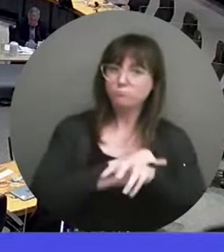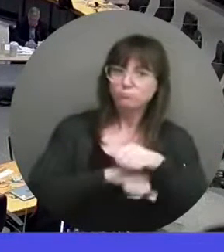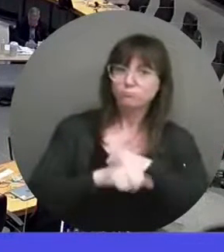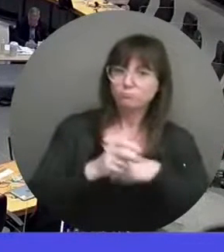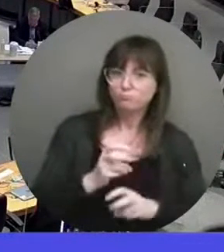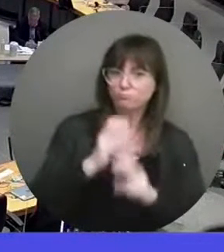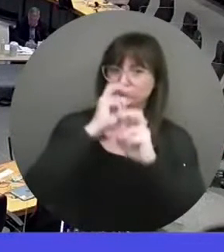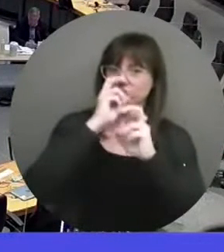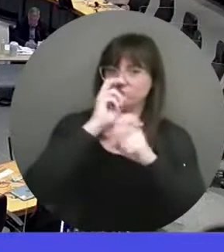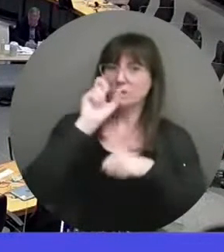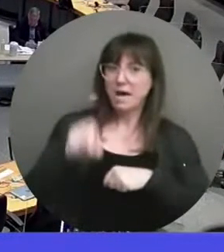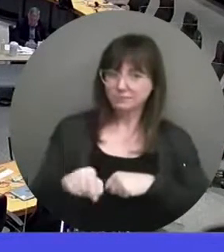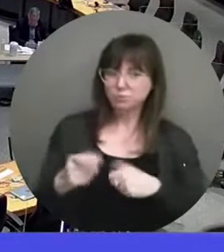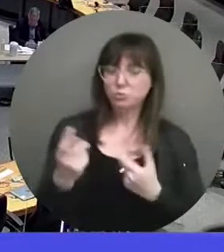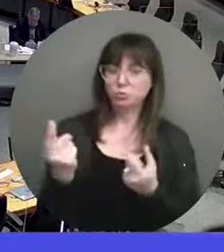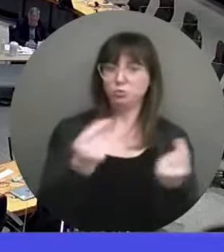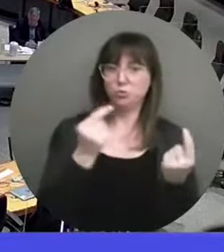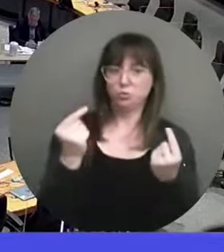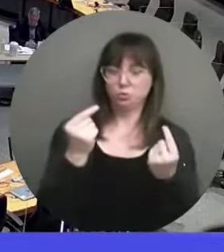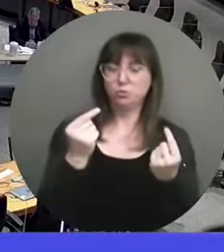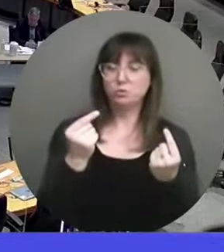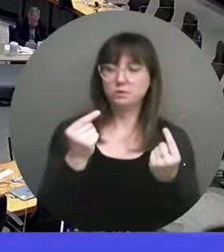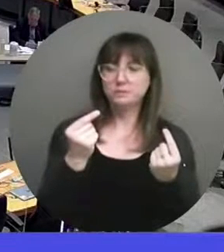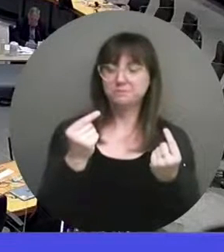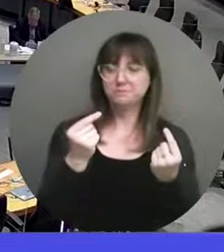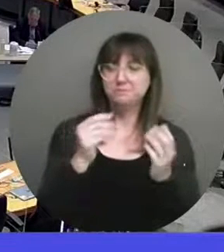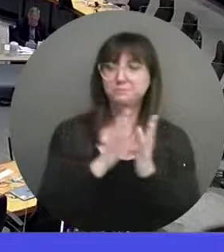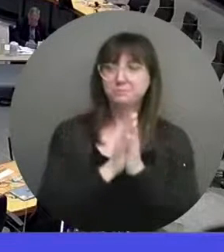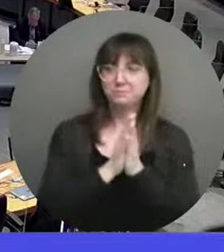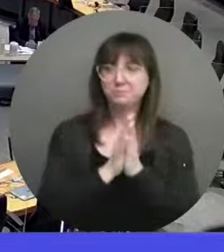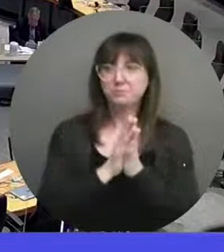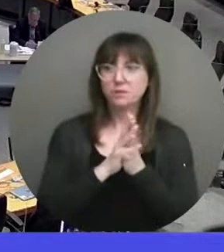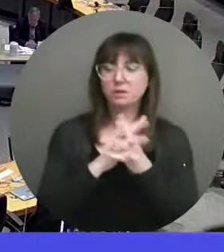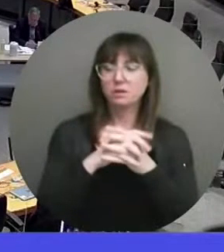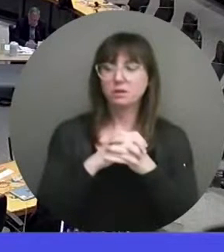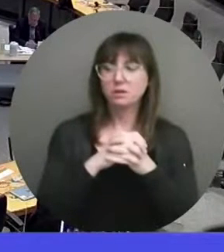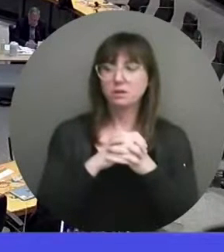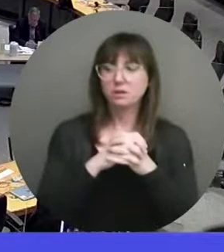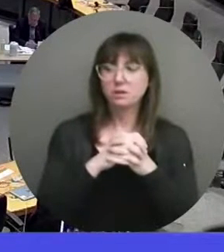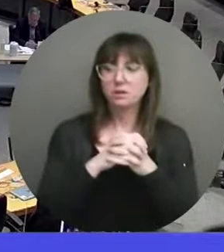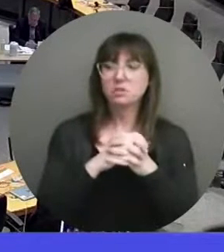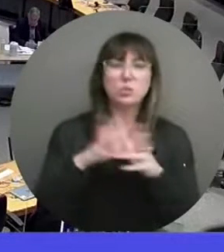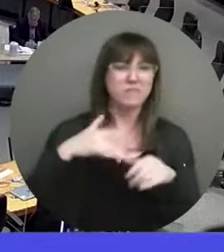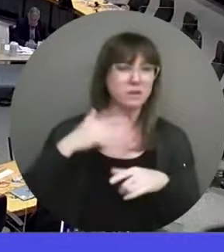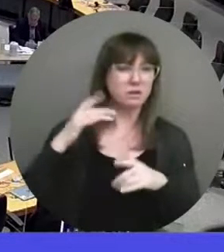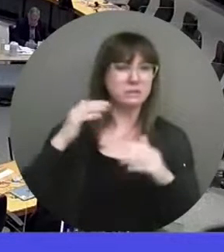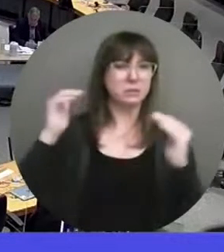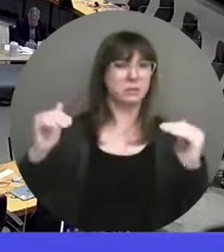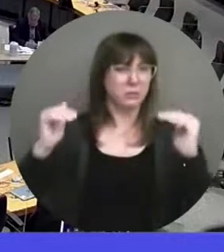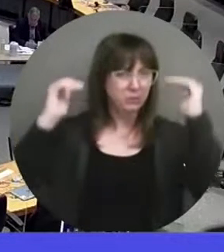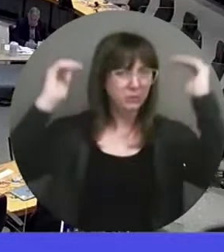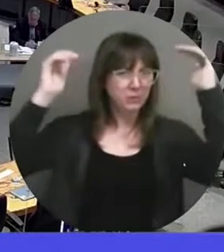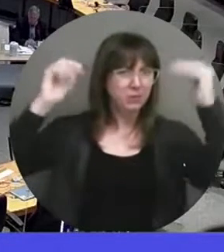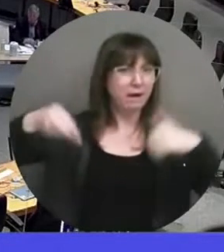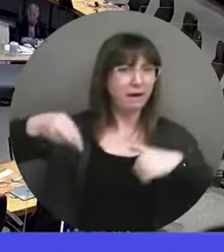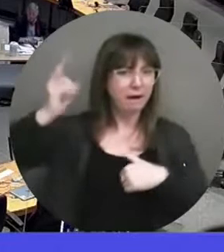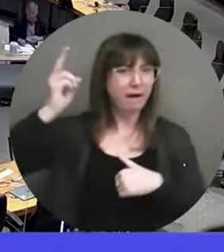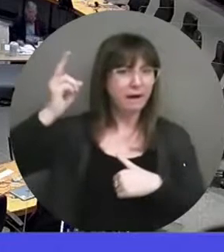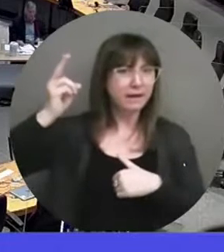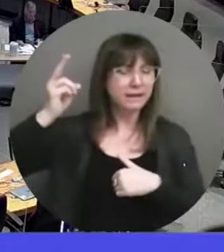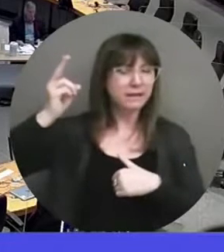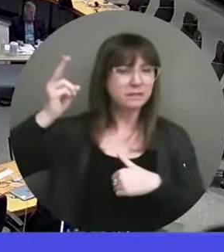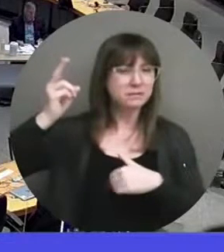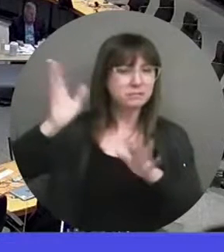transmission. So in that regard, I think it's a very high bar for needing to make sure